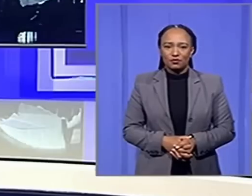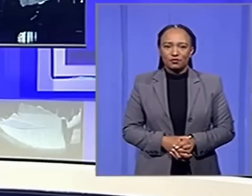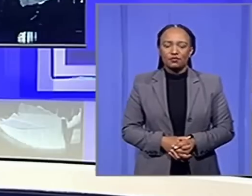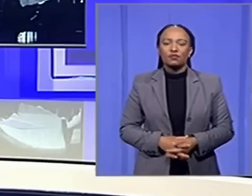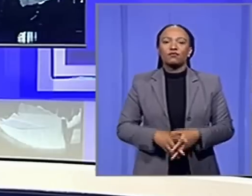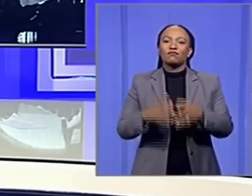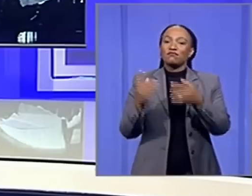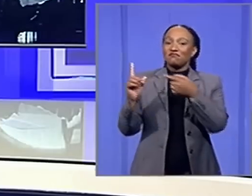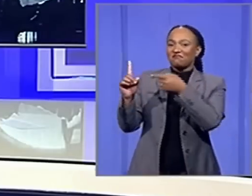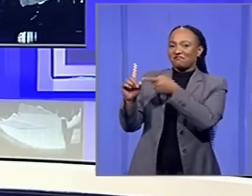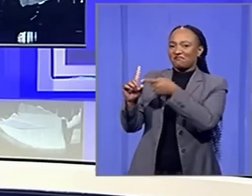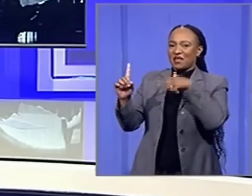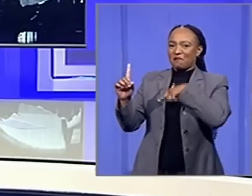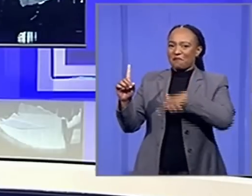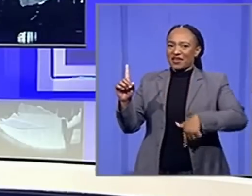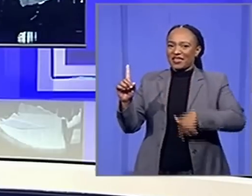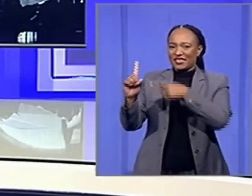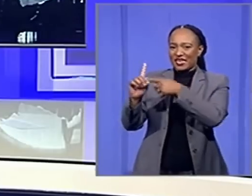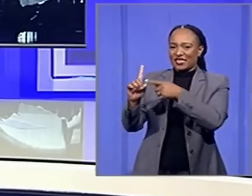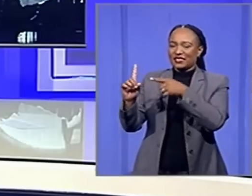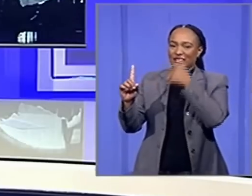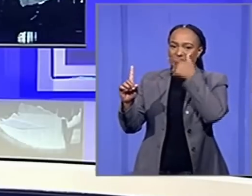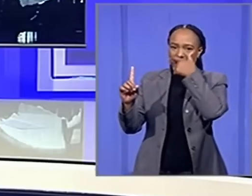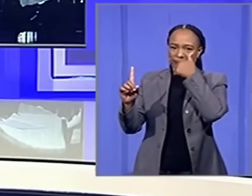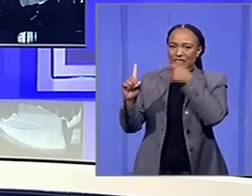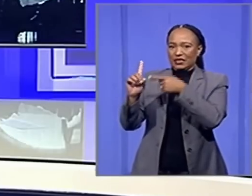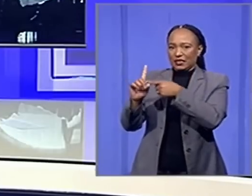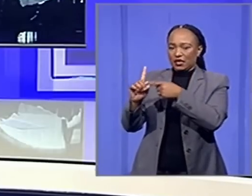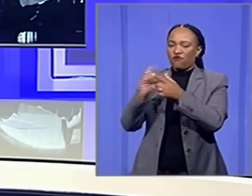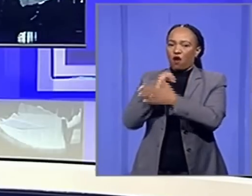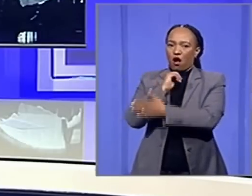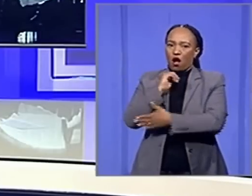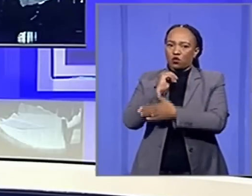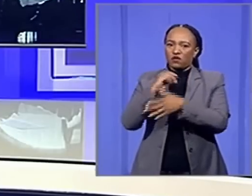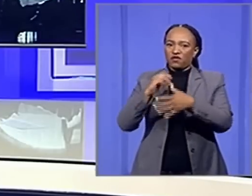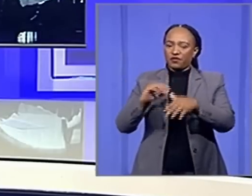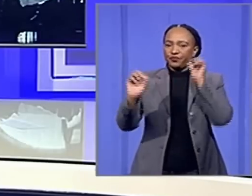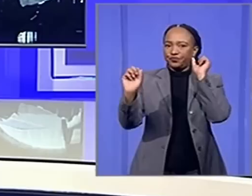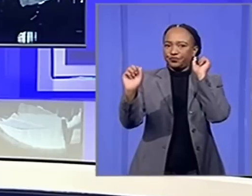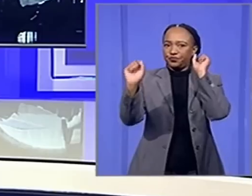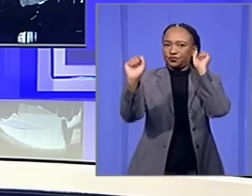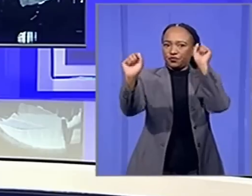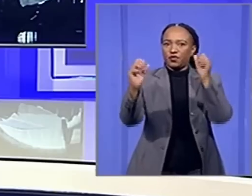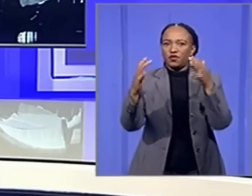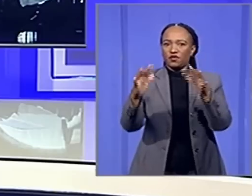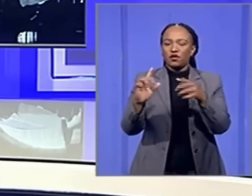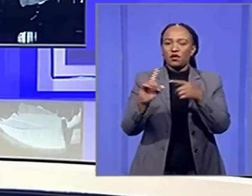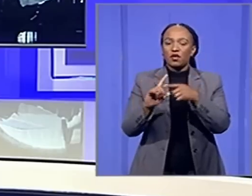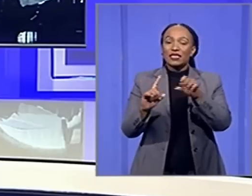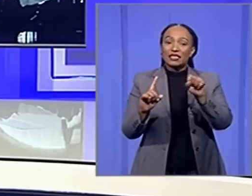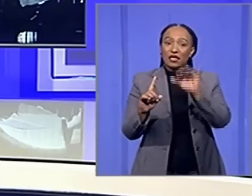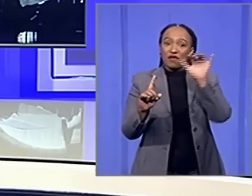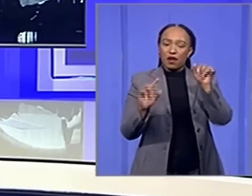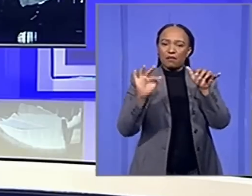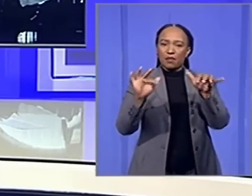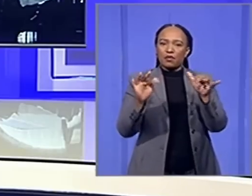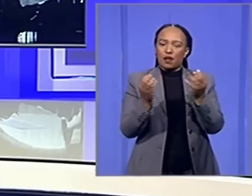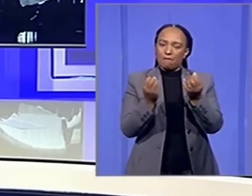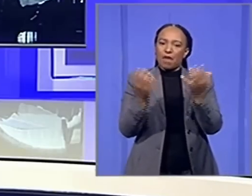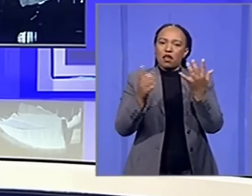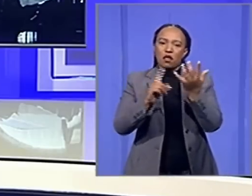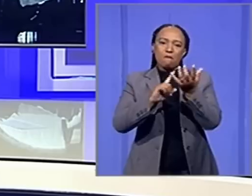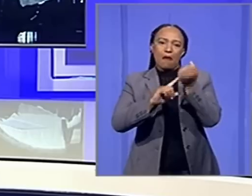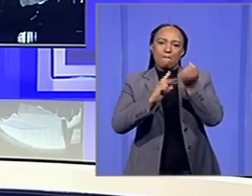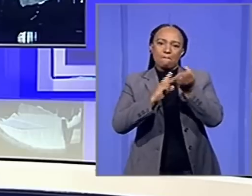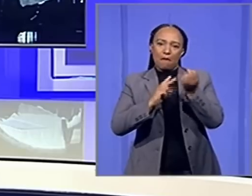Mui eo ke mopresidente wa naha Cyril Ramaphosa mme yena puong ya hae ka bokgutshwanyane o hlalositse hore maAfrika Borwa a fihleletse ngata ka mora